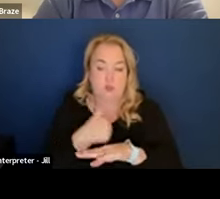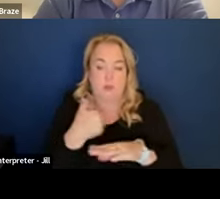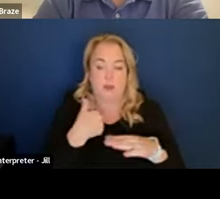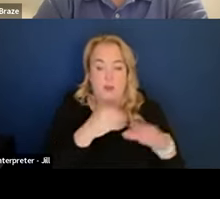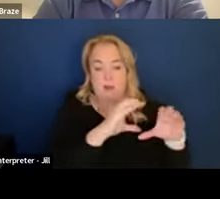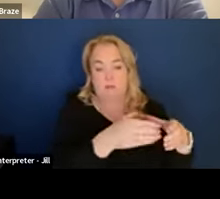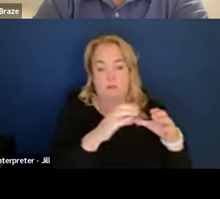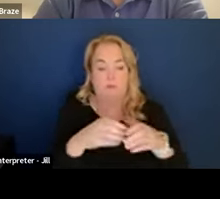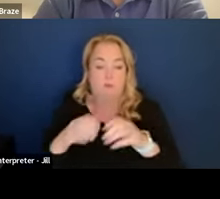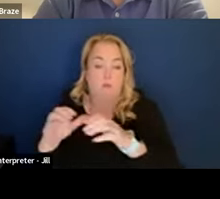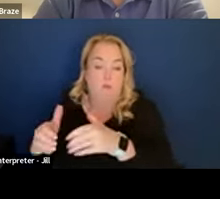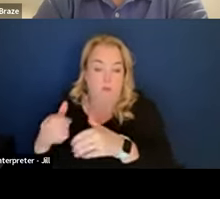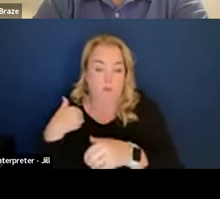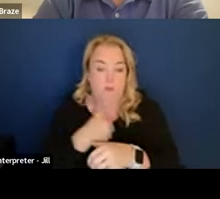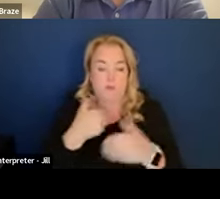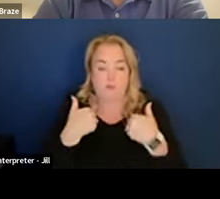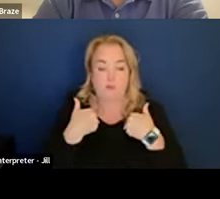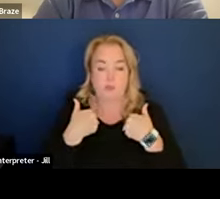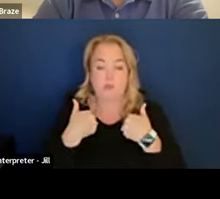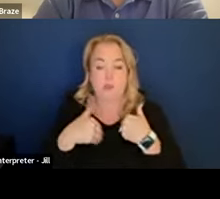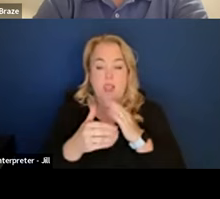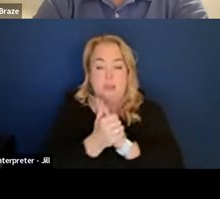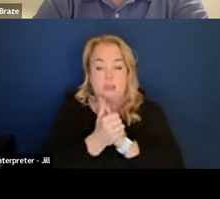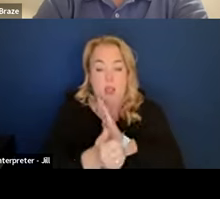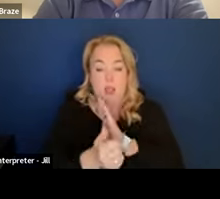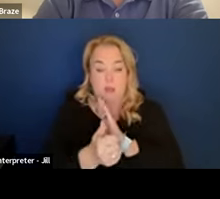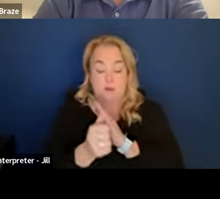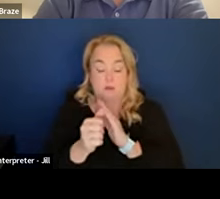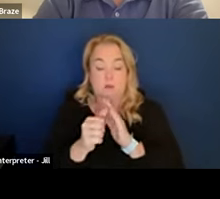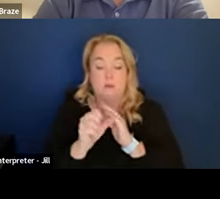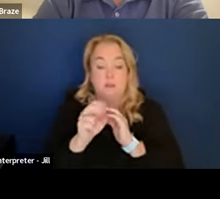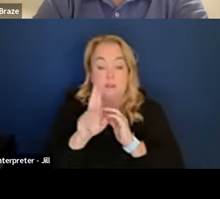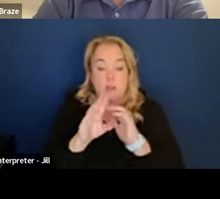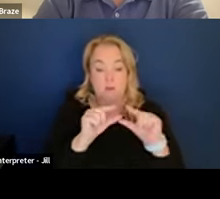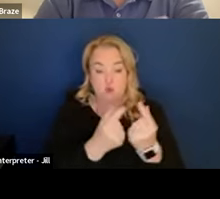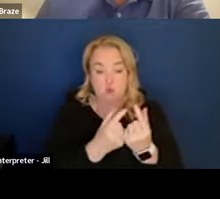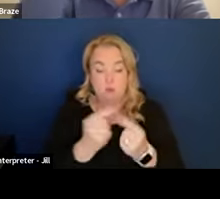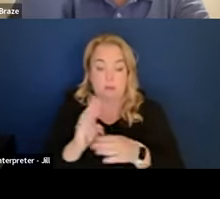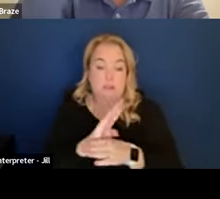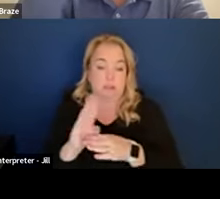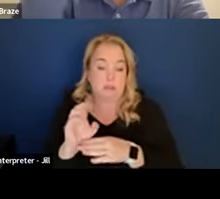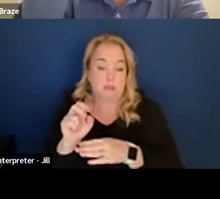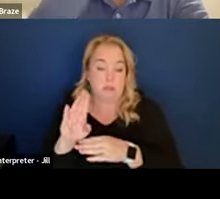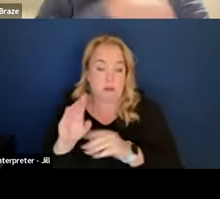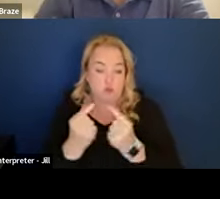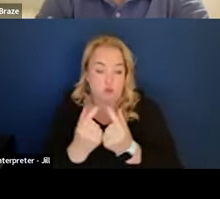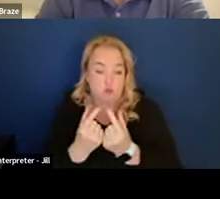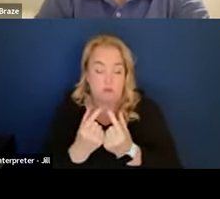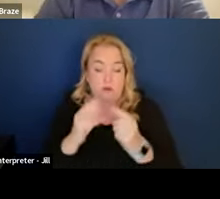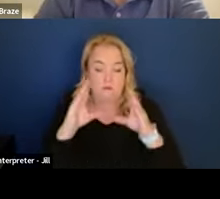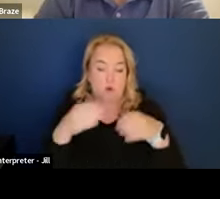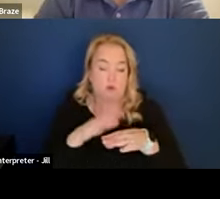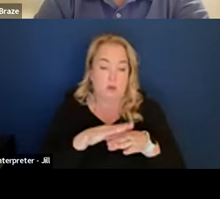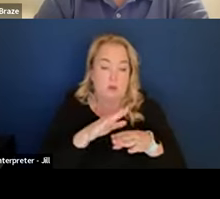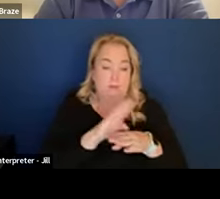smaller subgroups. We have a talent subgroup and a business subgroup who are focused on the talent and